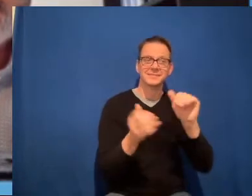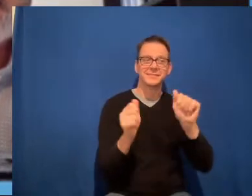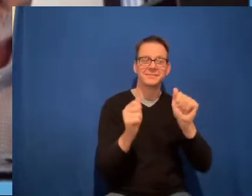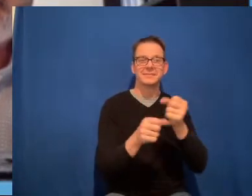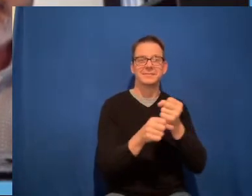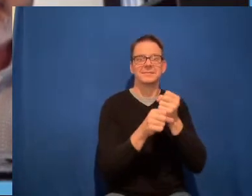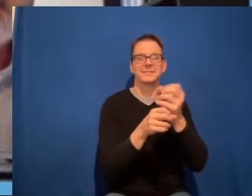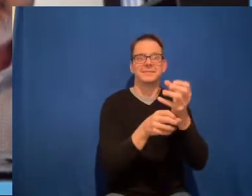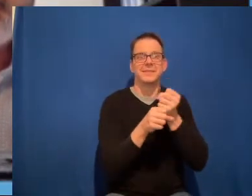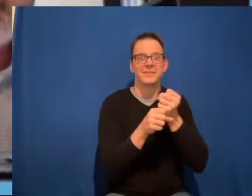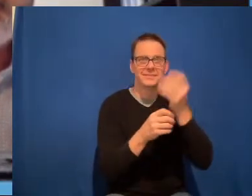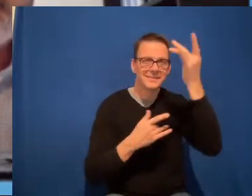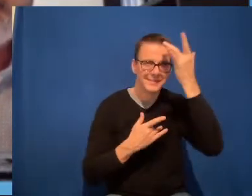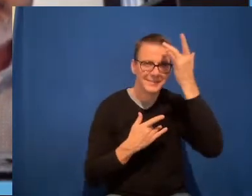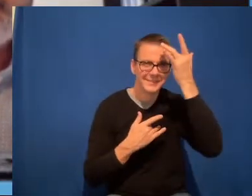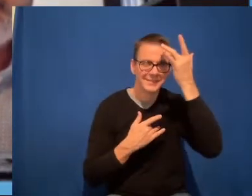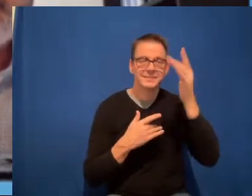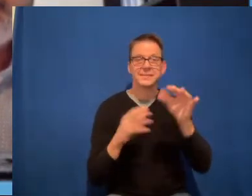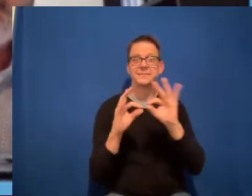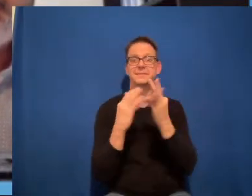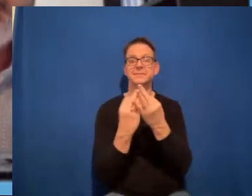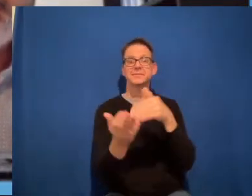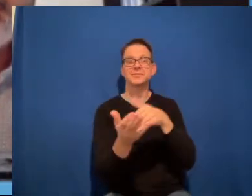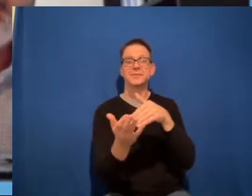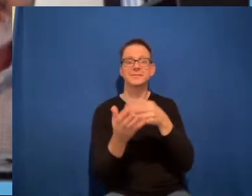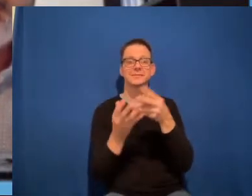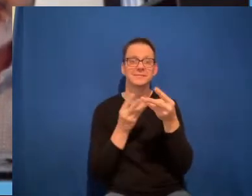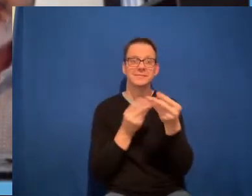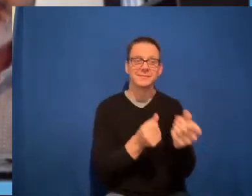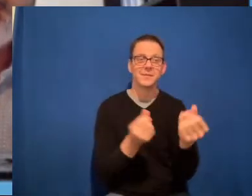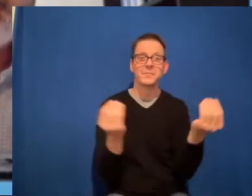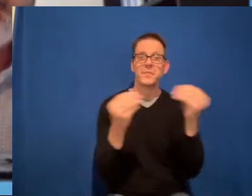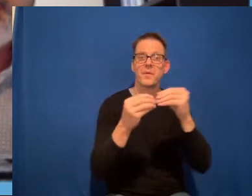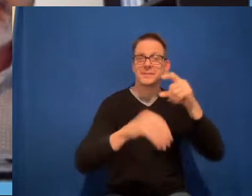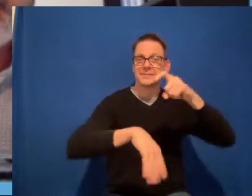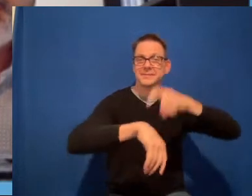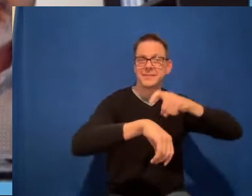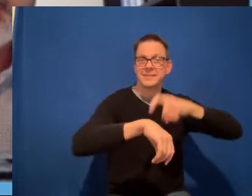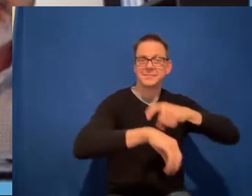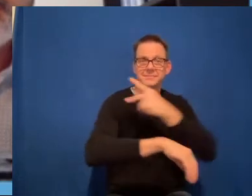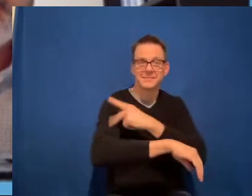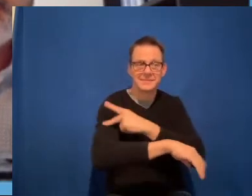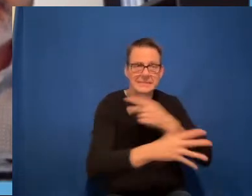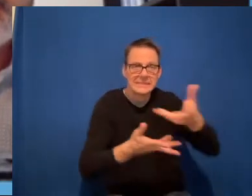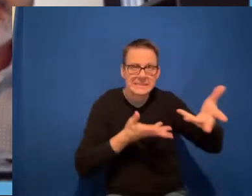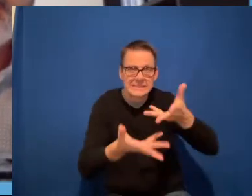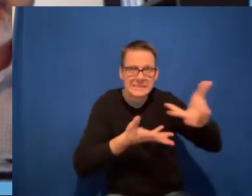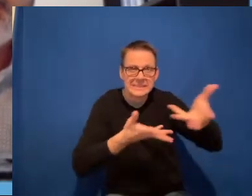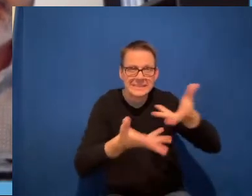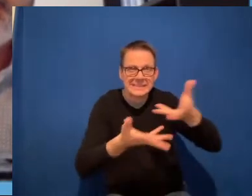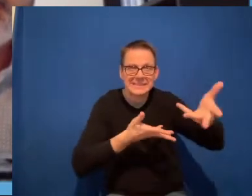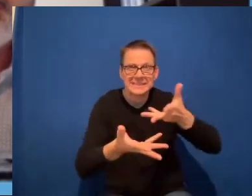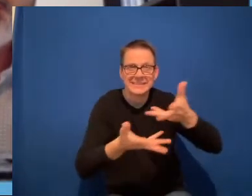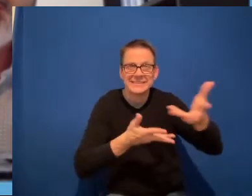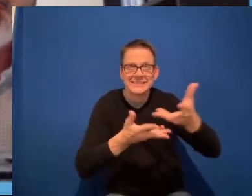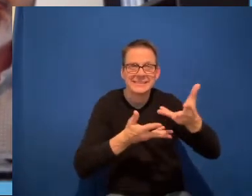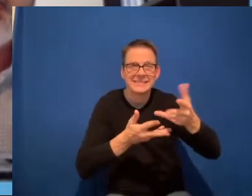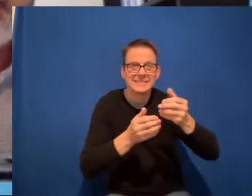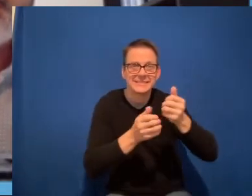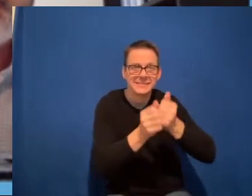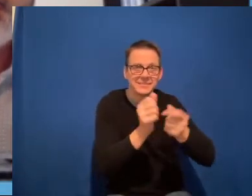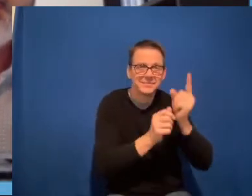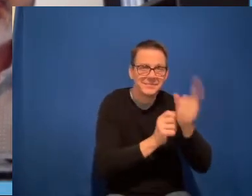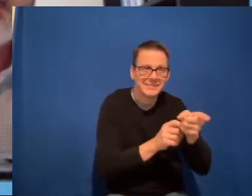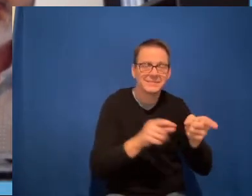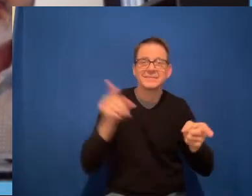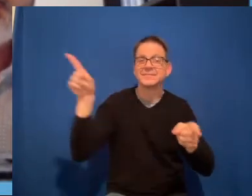a patient, the government saves about $3 in that same financial year. So the government has that research, knows this research.